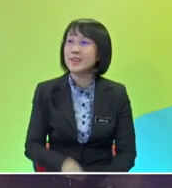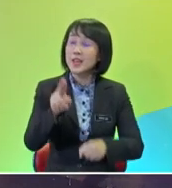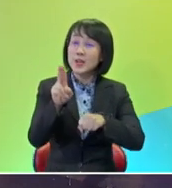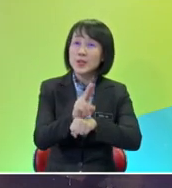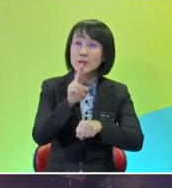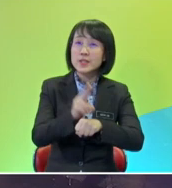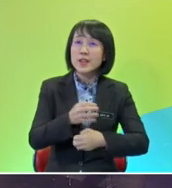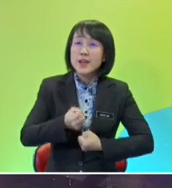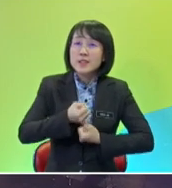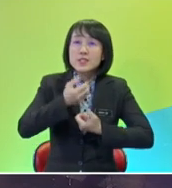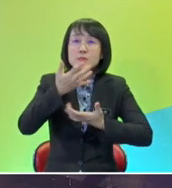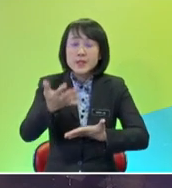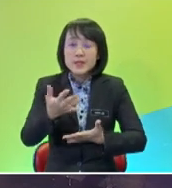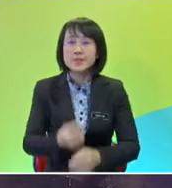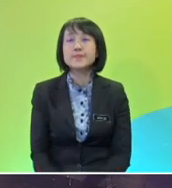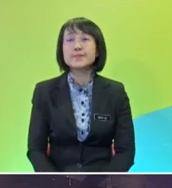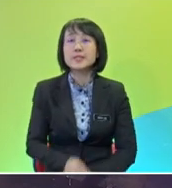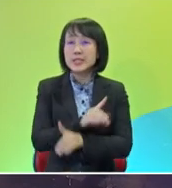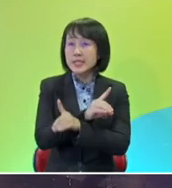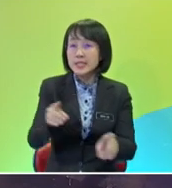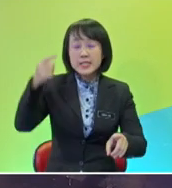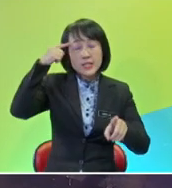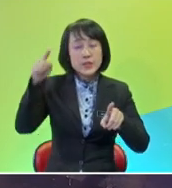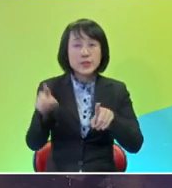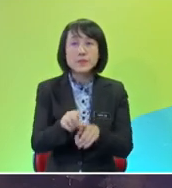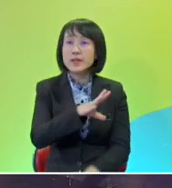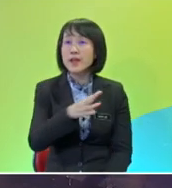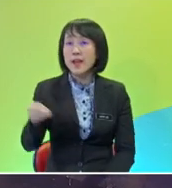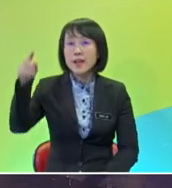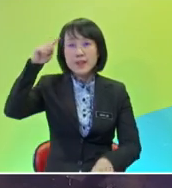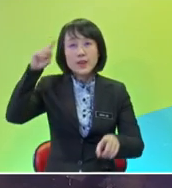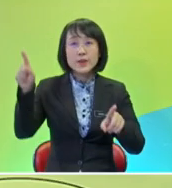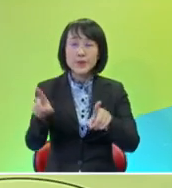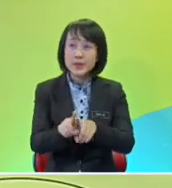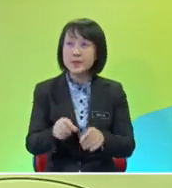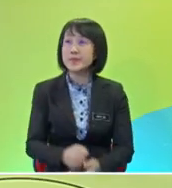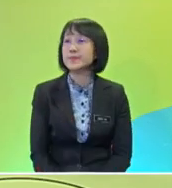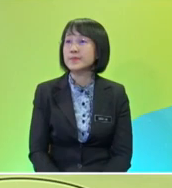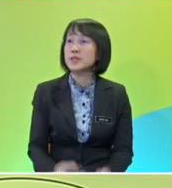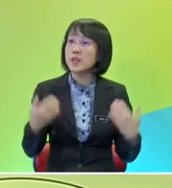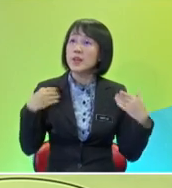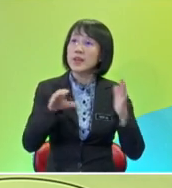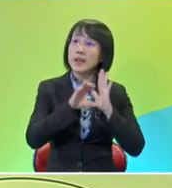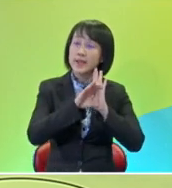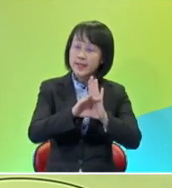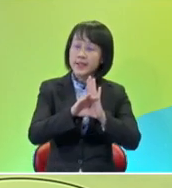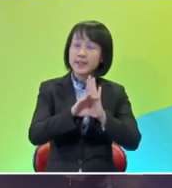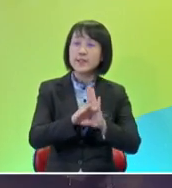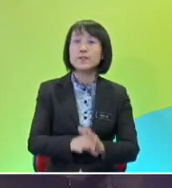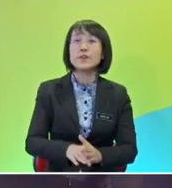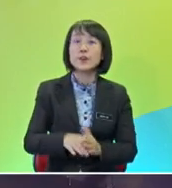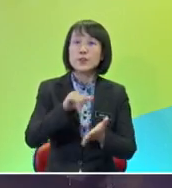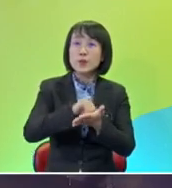their expressions of disagreement and agreement. Right. Do we have examples of those expressions? Yes, we